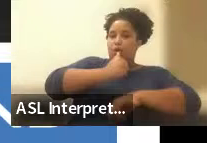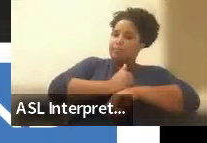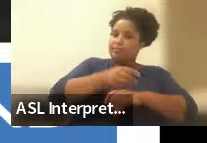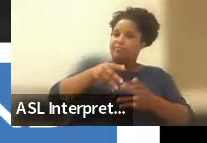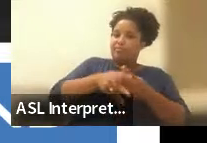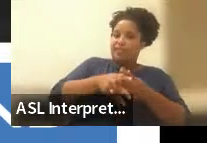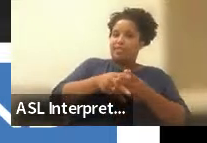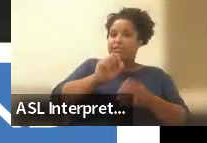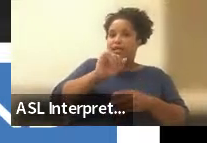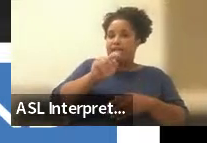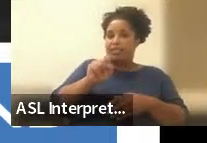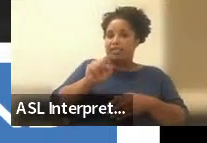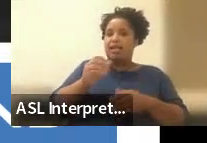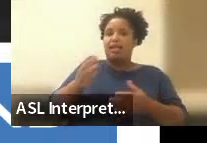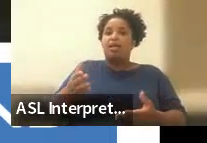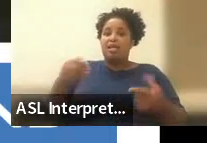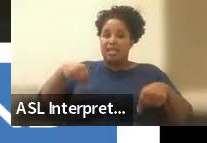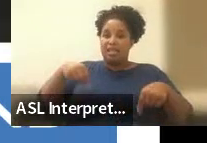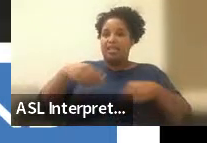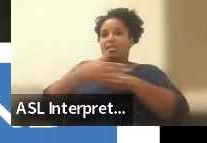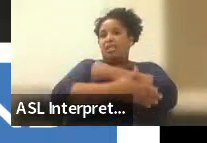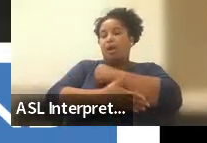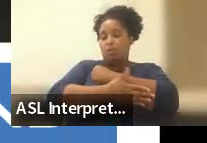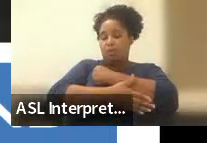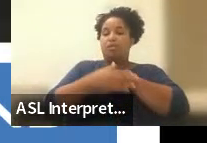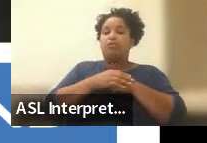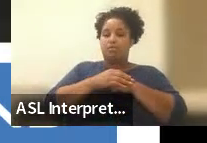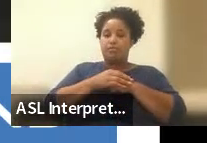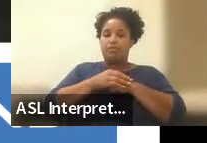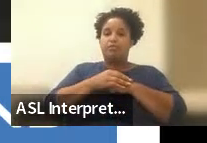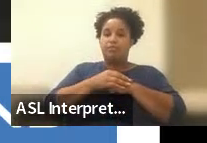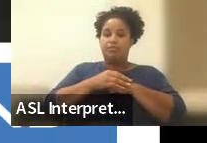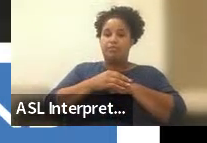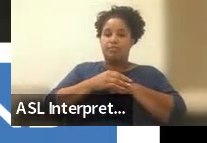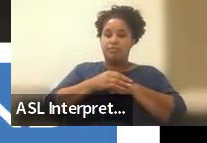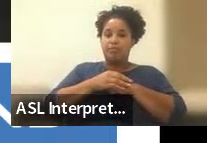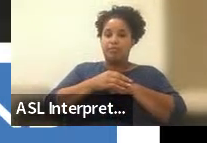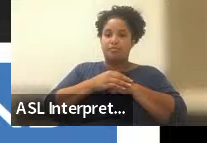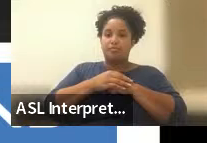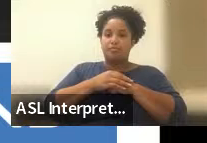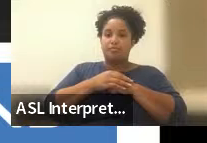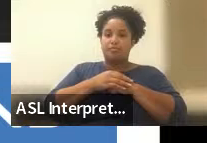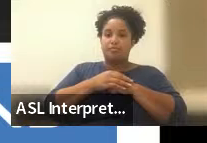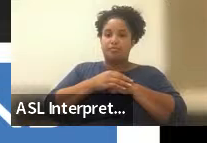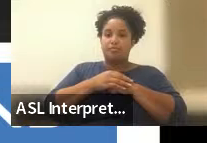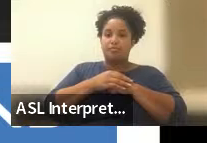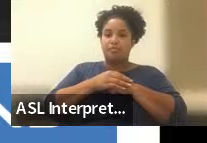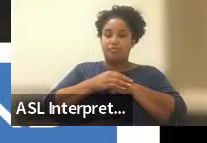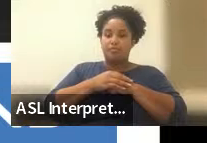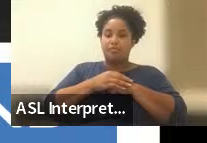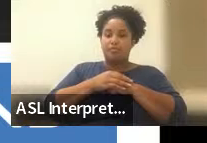also offering that service. Next slide, please.